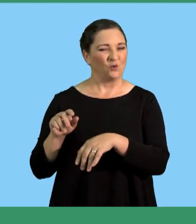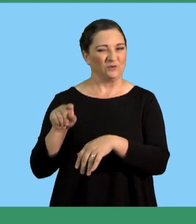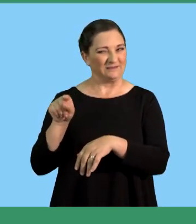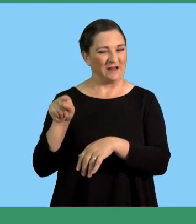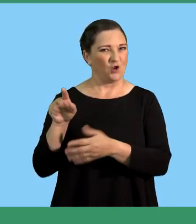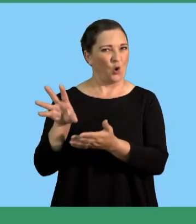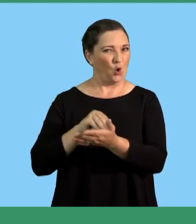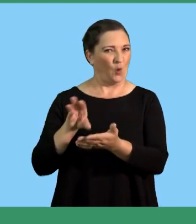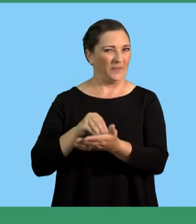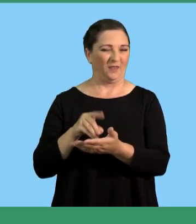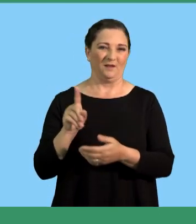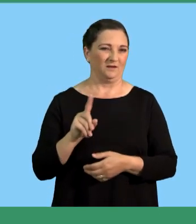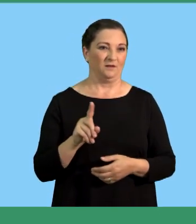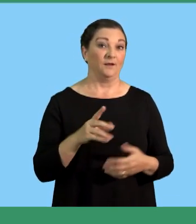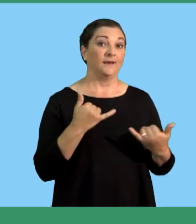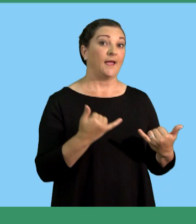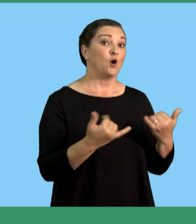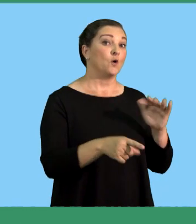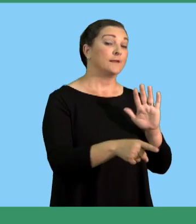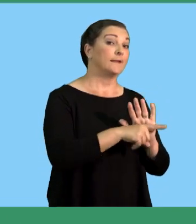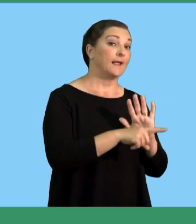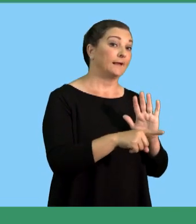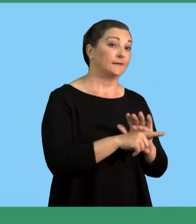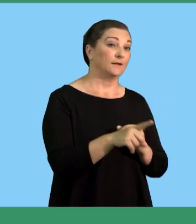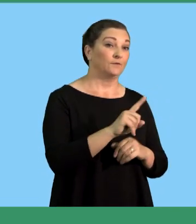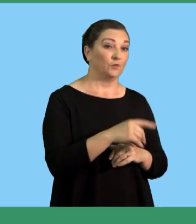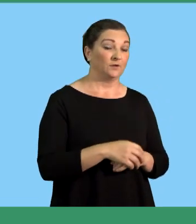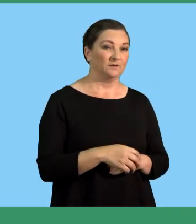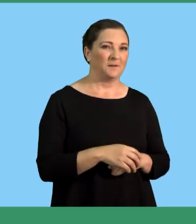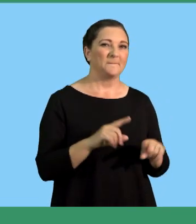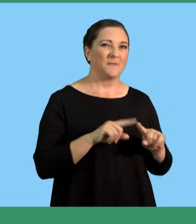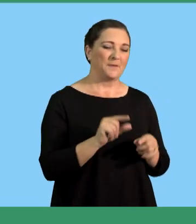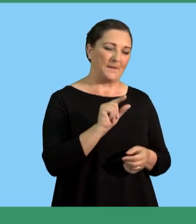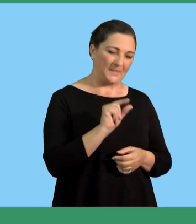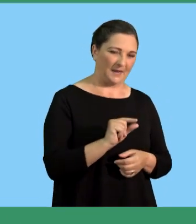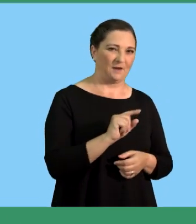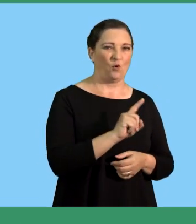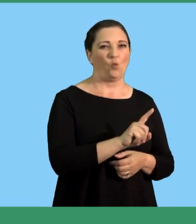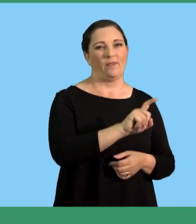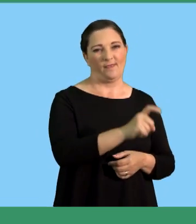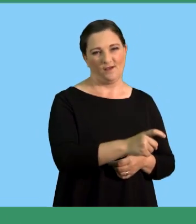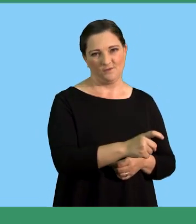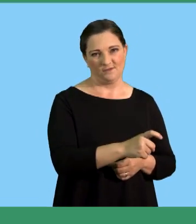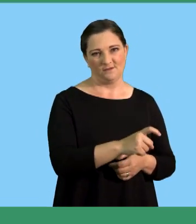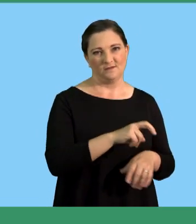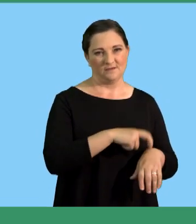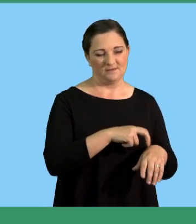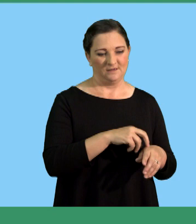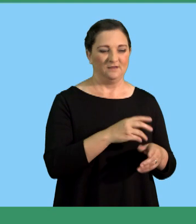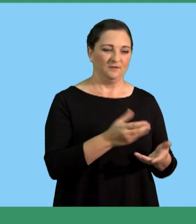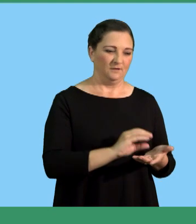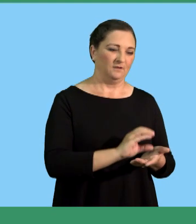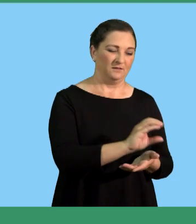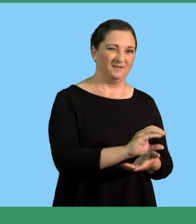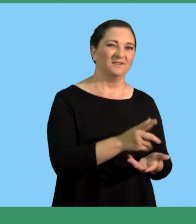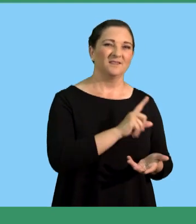on the scenario. And then the negatives now becomes the idea that now a minimum of 1,000 must be invested, which may be